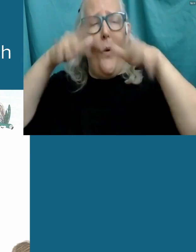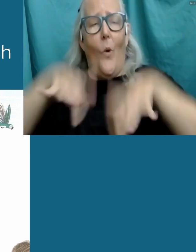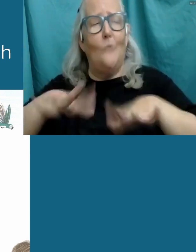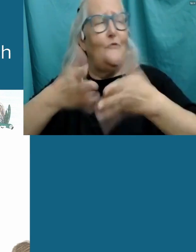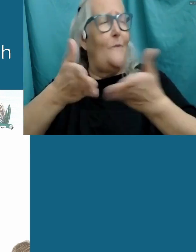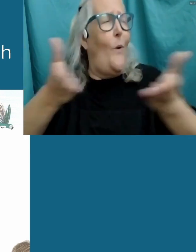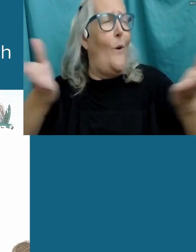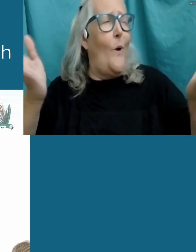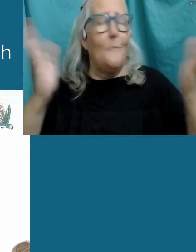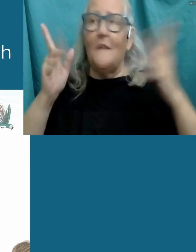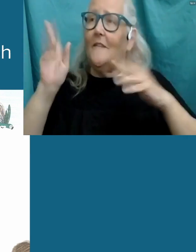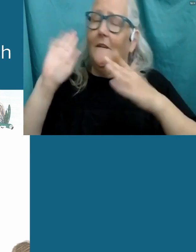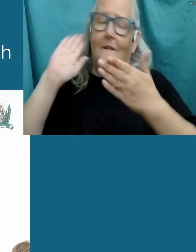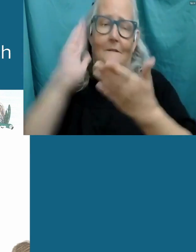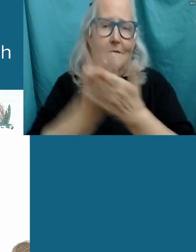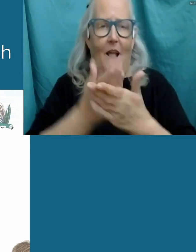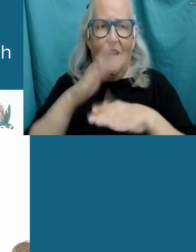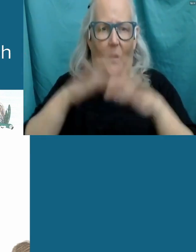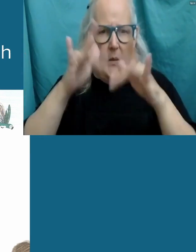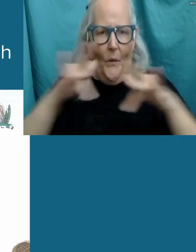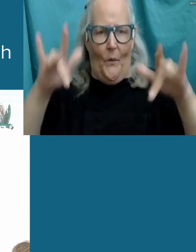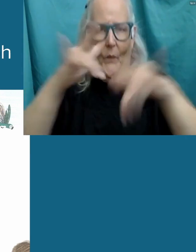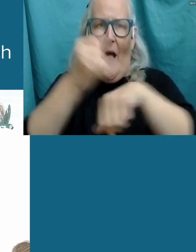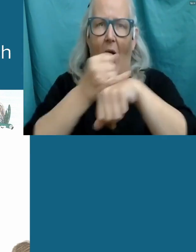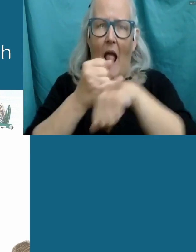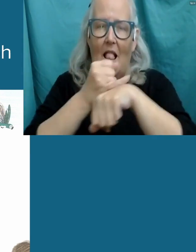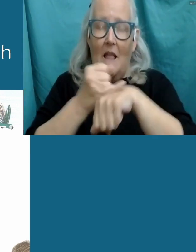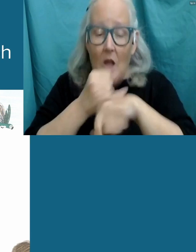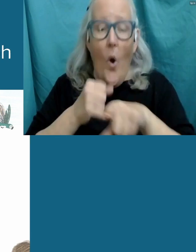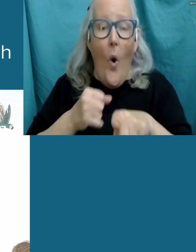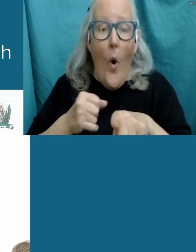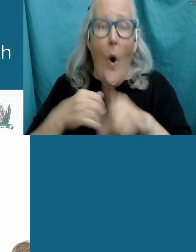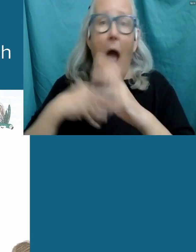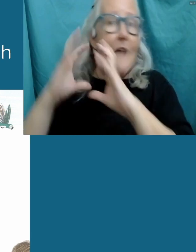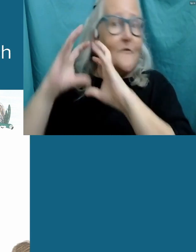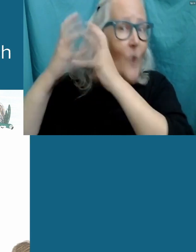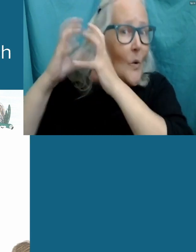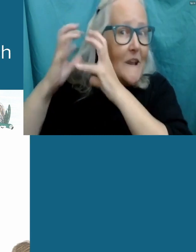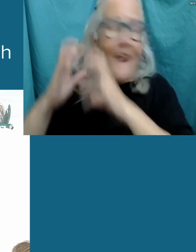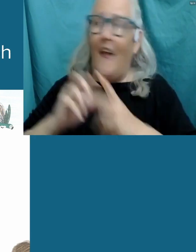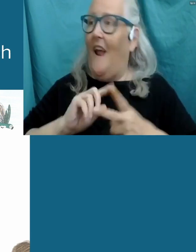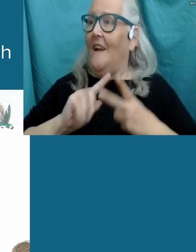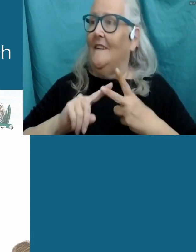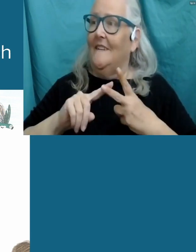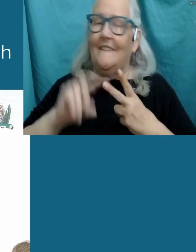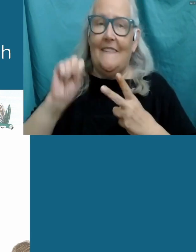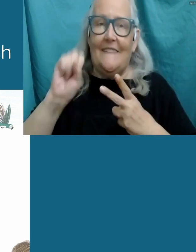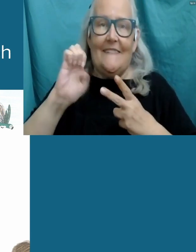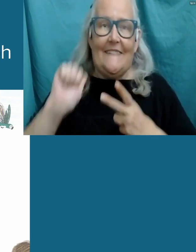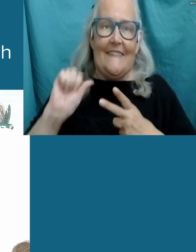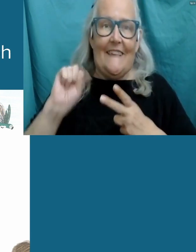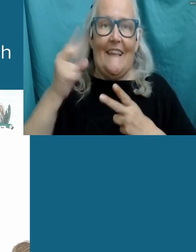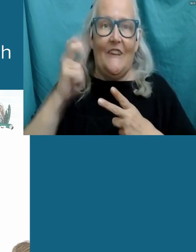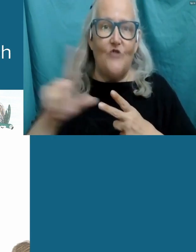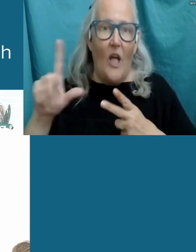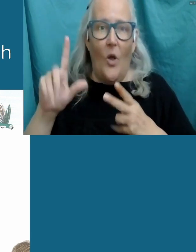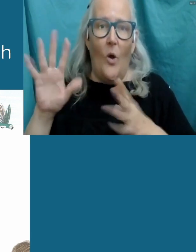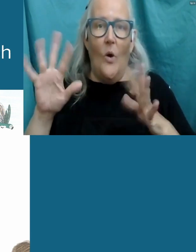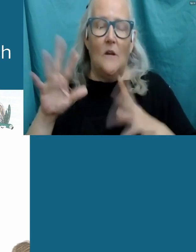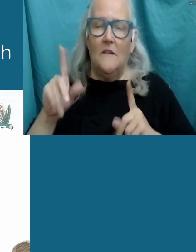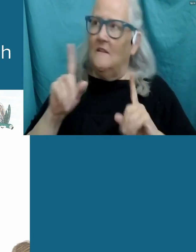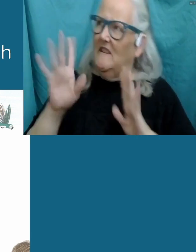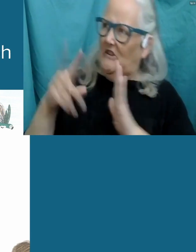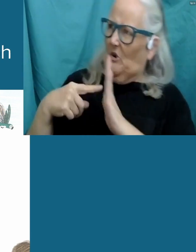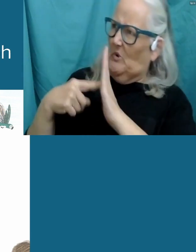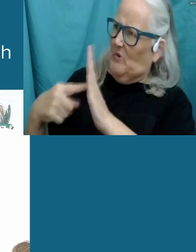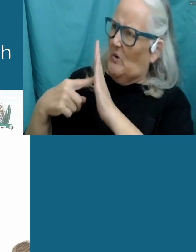deserted island and find fresh coconuts and precious seashells. Agu shows Sam how to reef the mainsail when